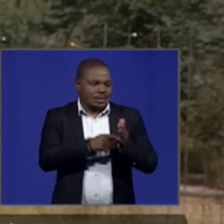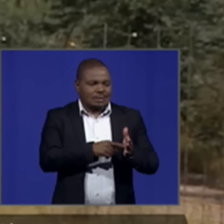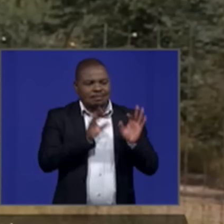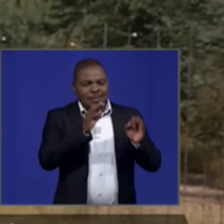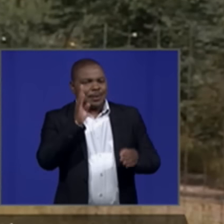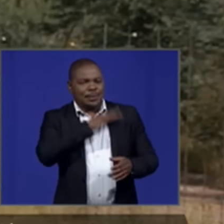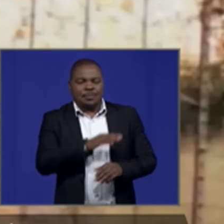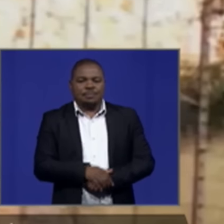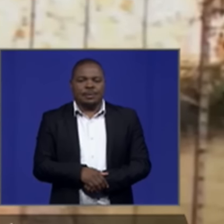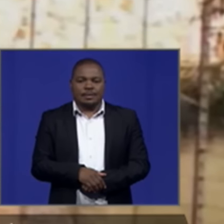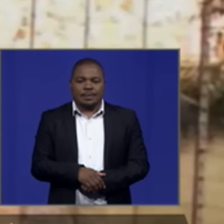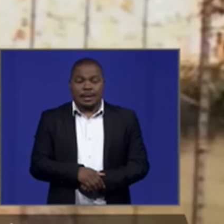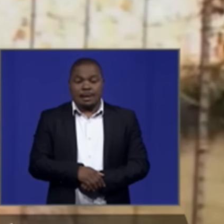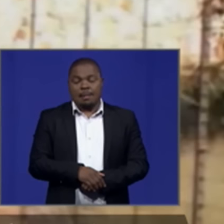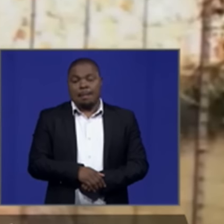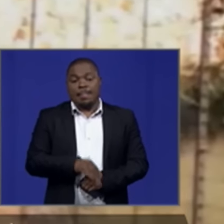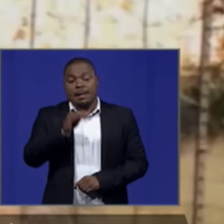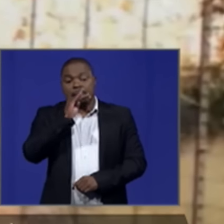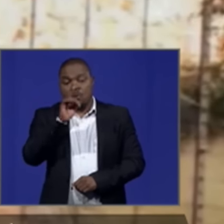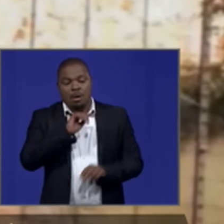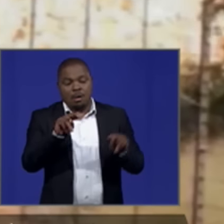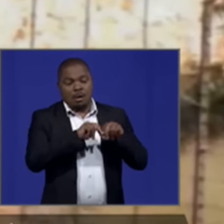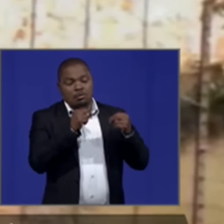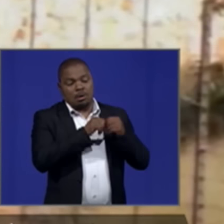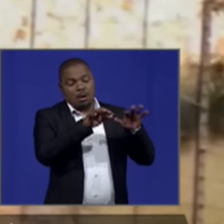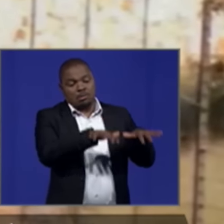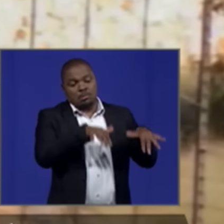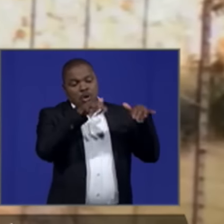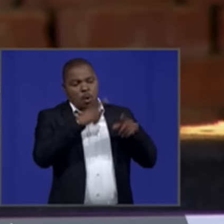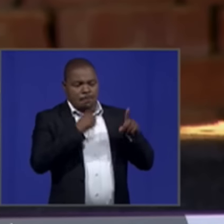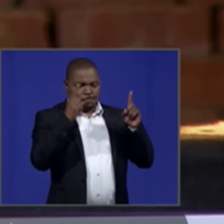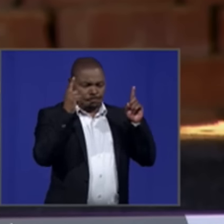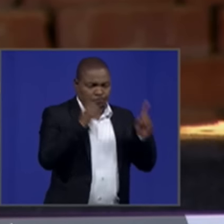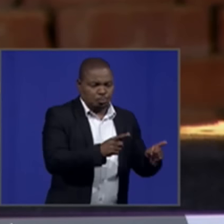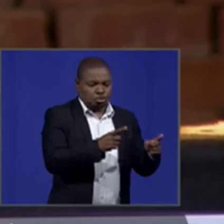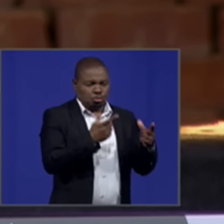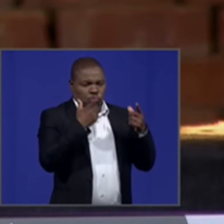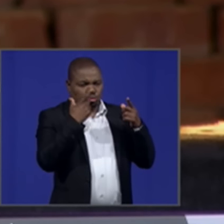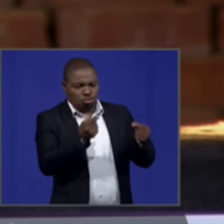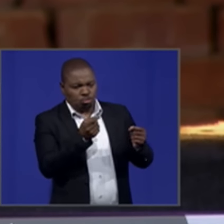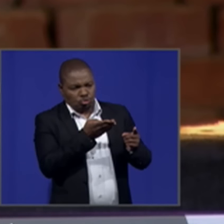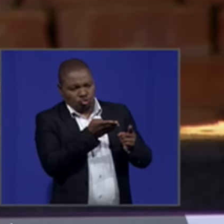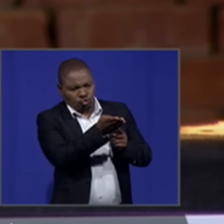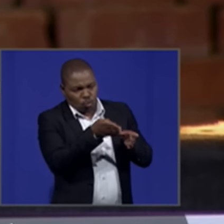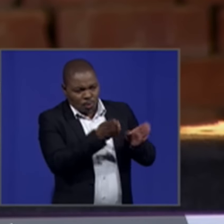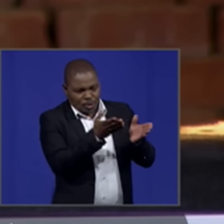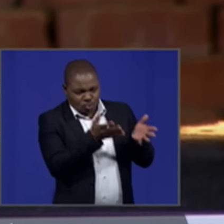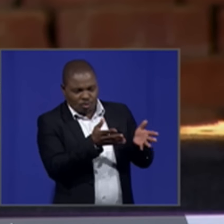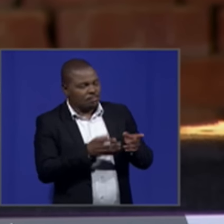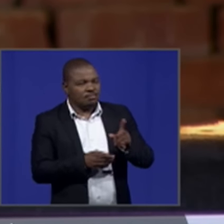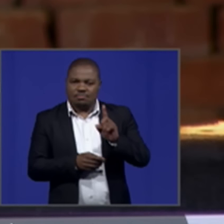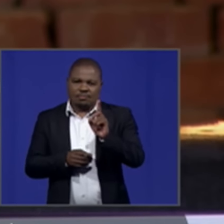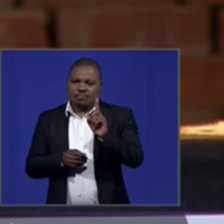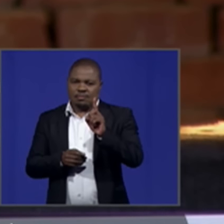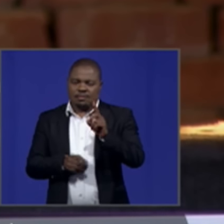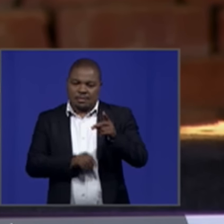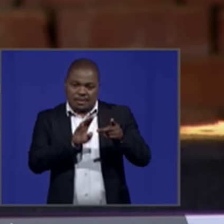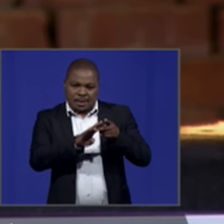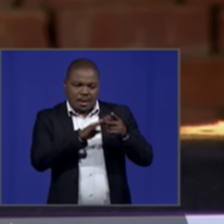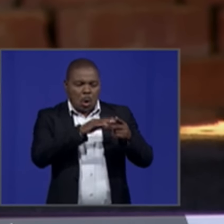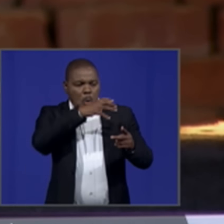totobaditsweng. This does not mean that the National Assembly is obliged to reach any particular outcome, nor does it diminish